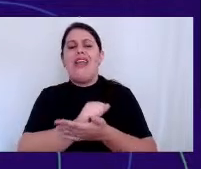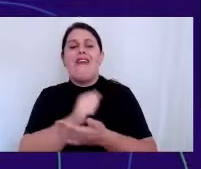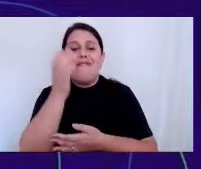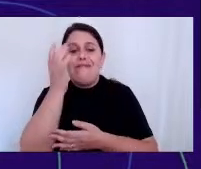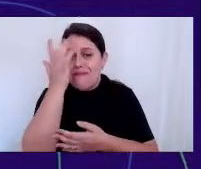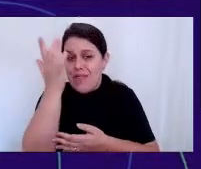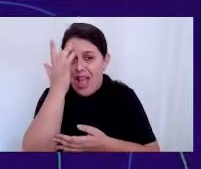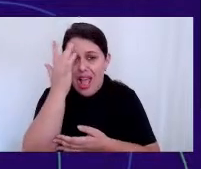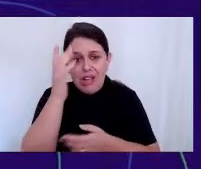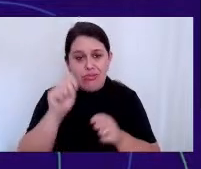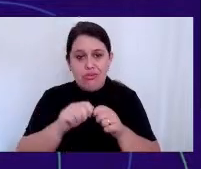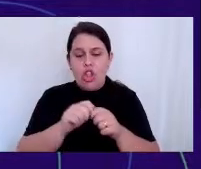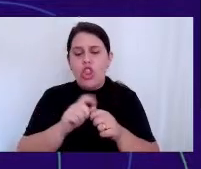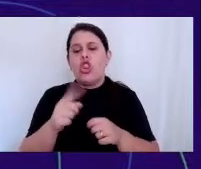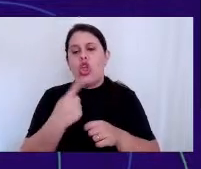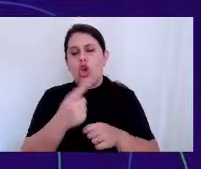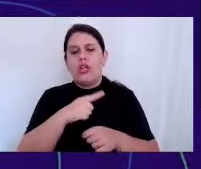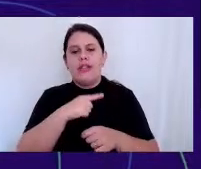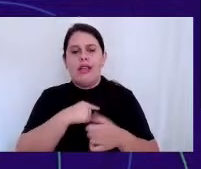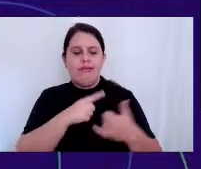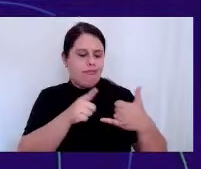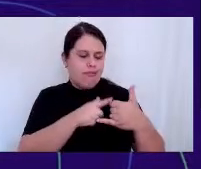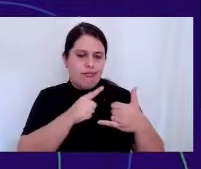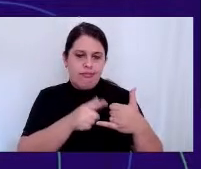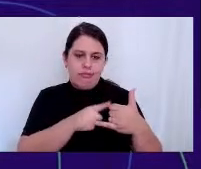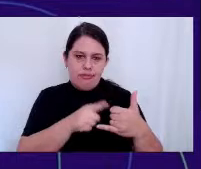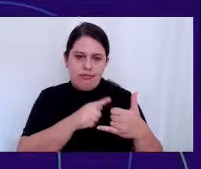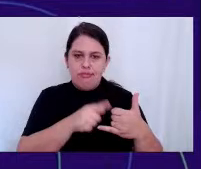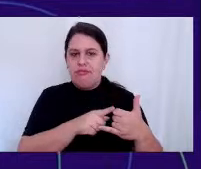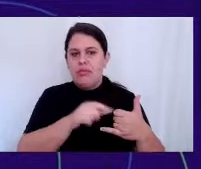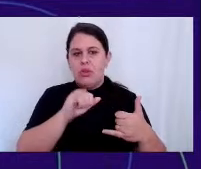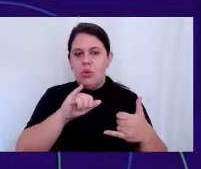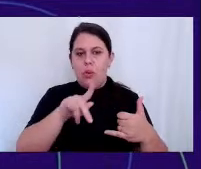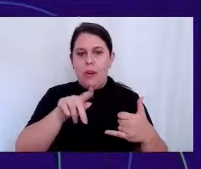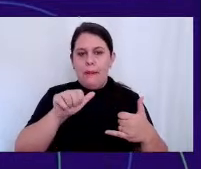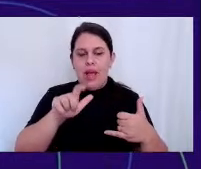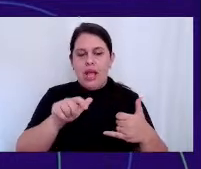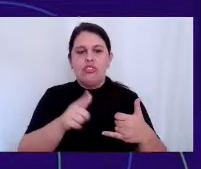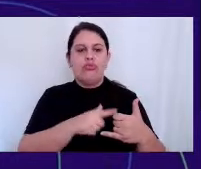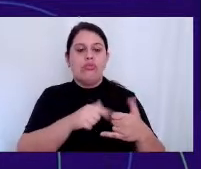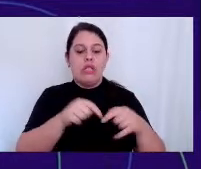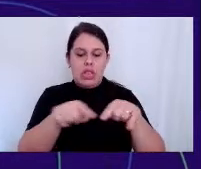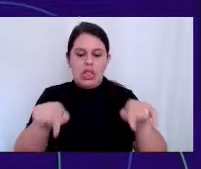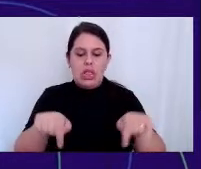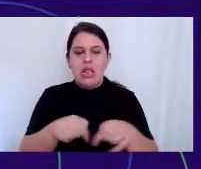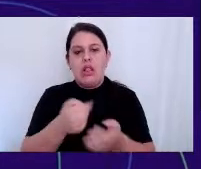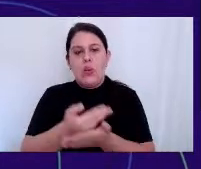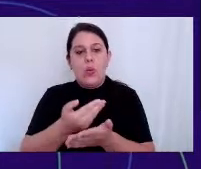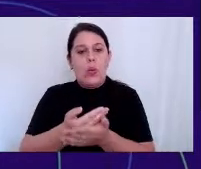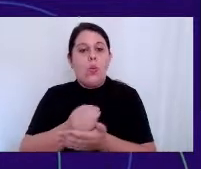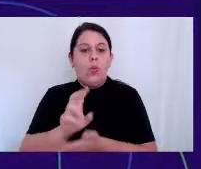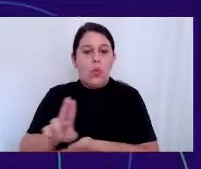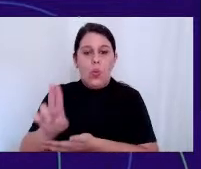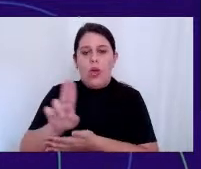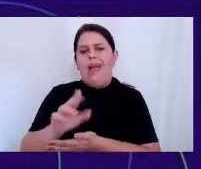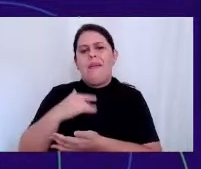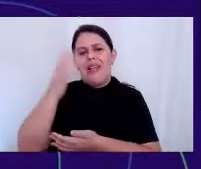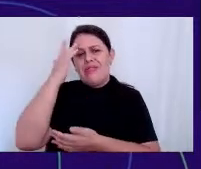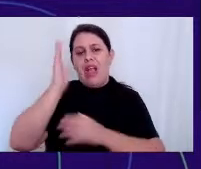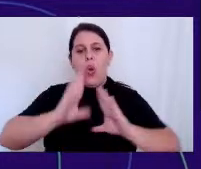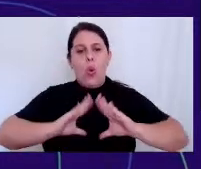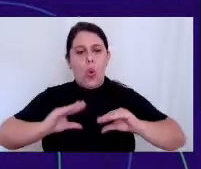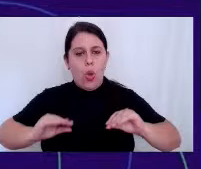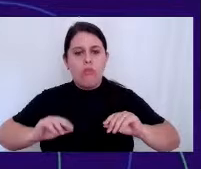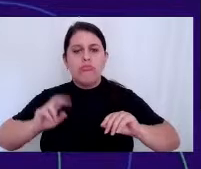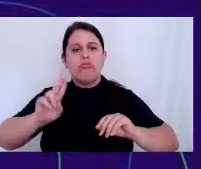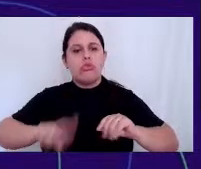an iPad or a tablet in the classroom. So we might be more comfortable with having it on the go, and for that, maybe